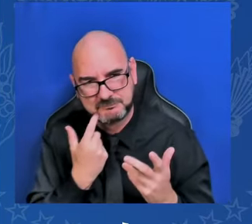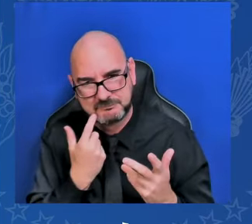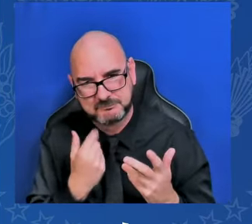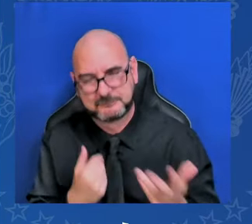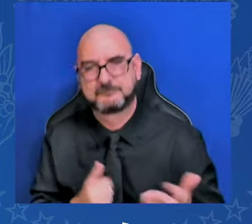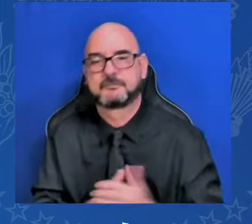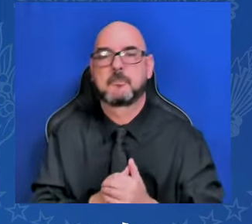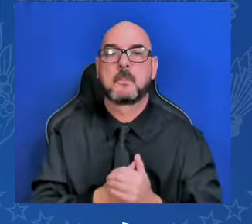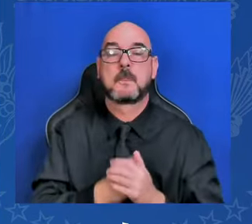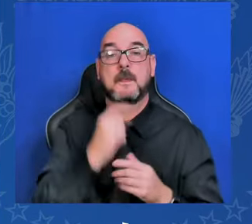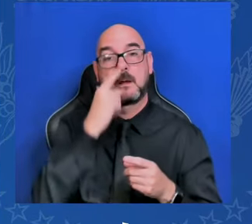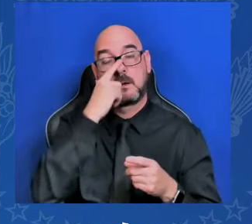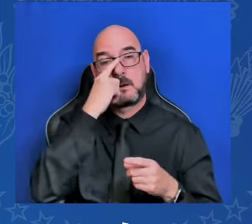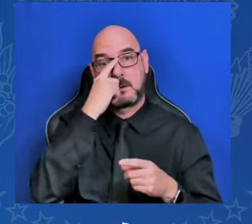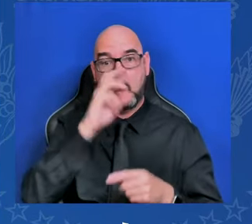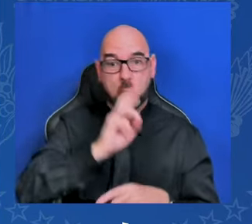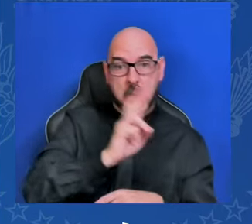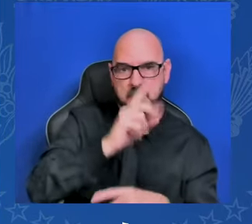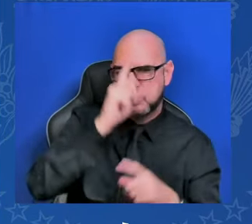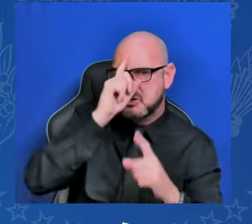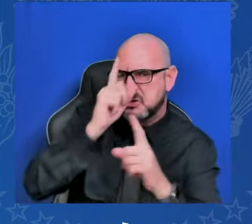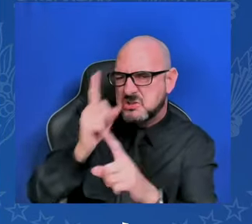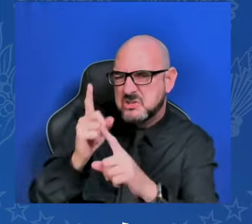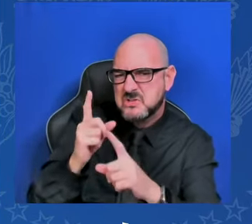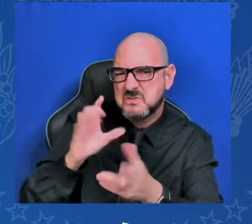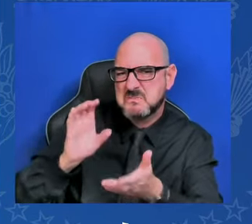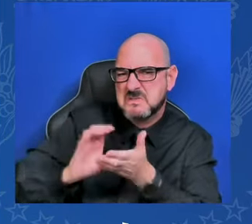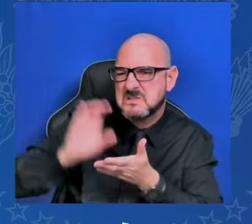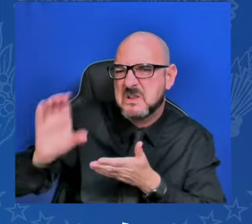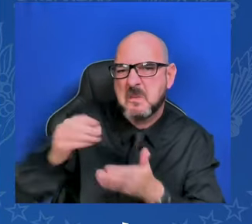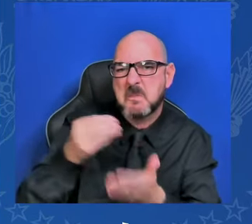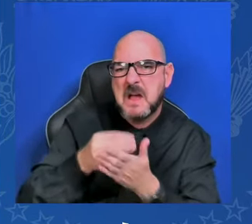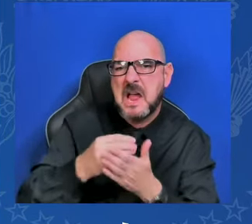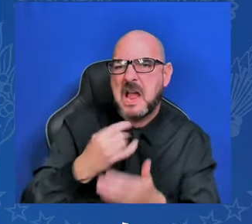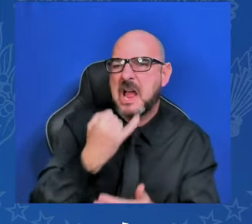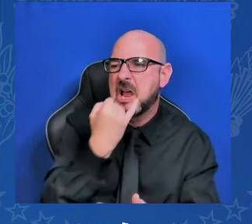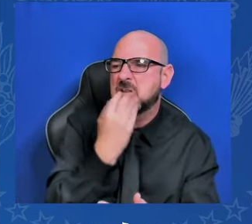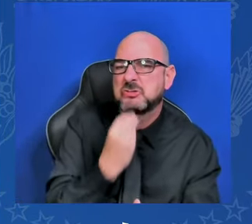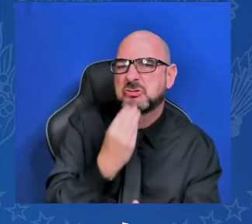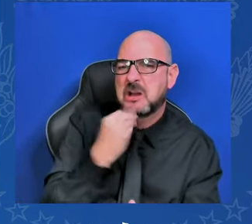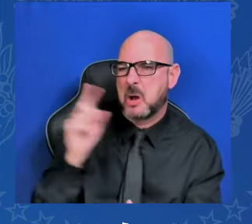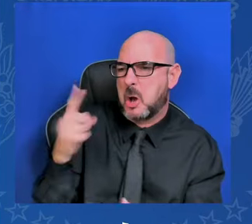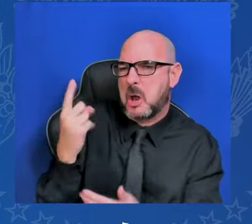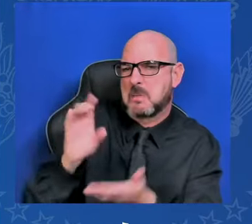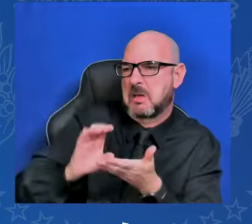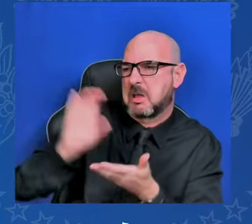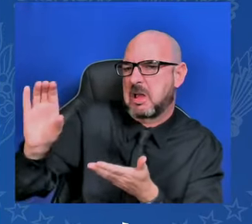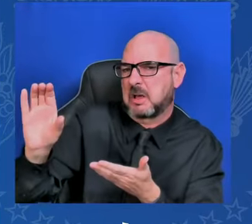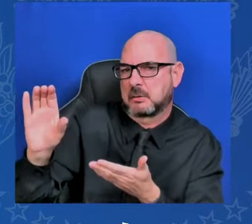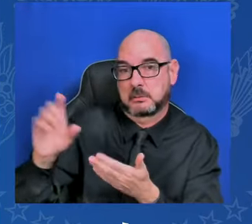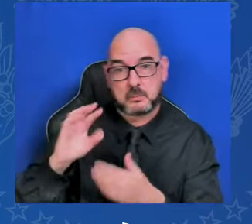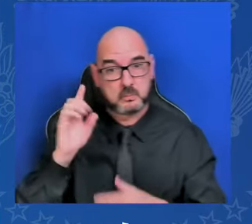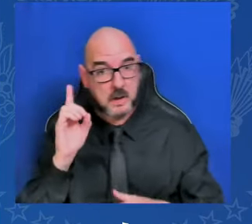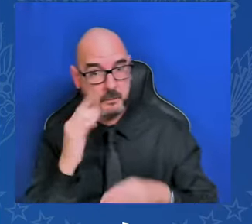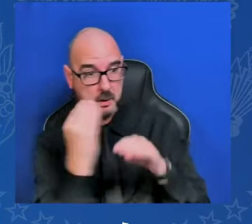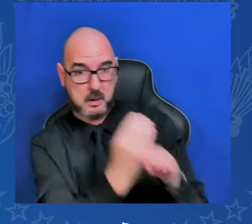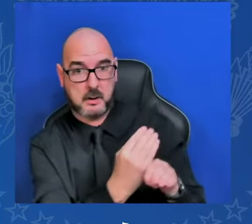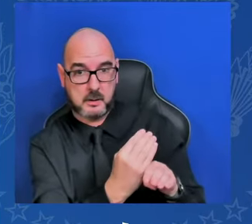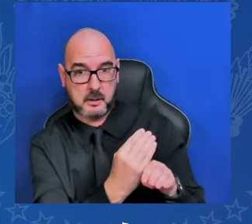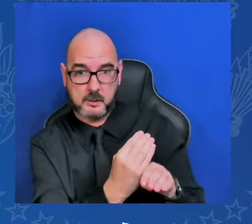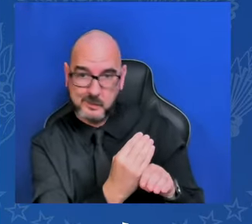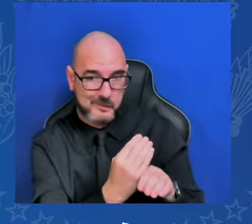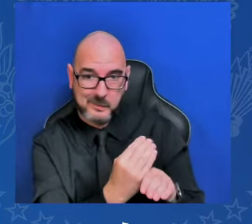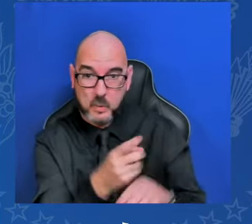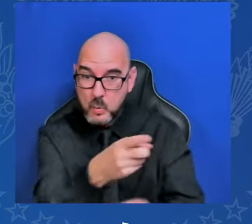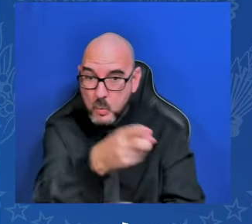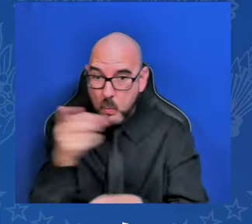the Israeli-only supplemental. They weren't easy votes for you, but all of you came through in a big way. All this just shows that when we're united,